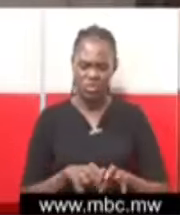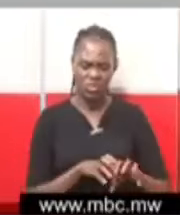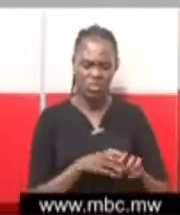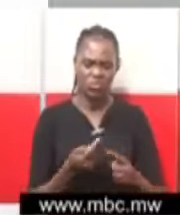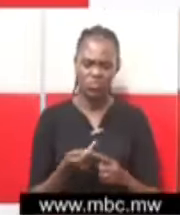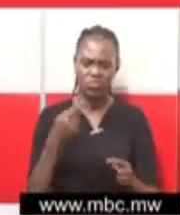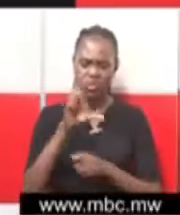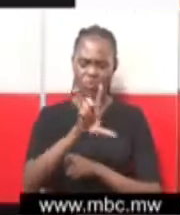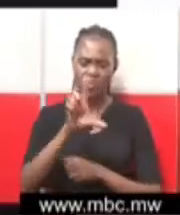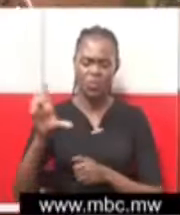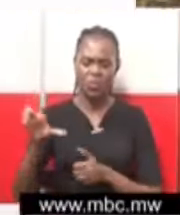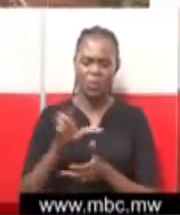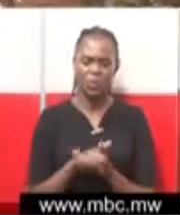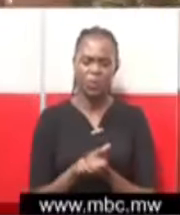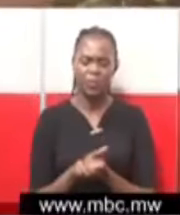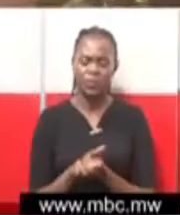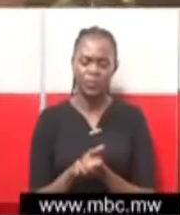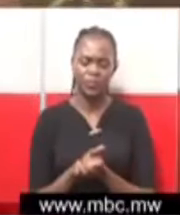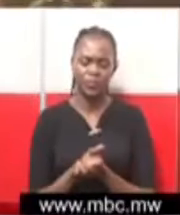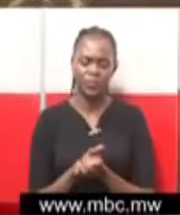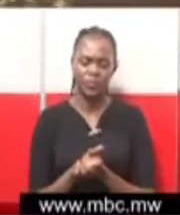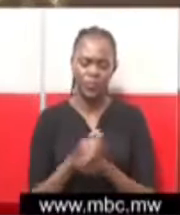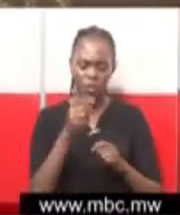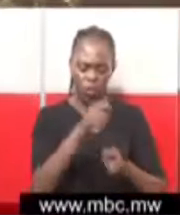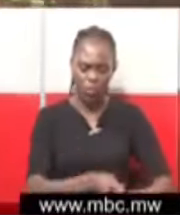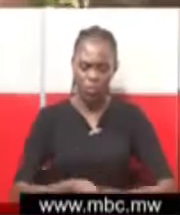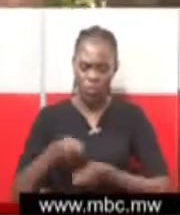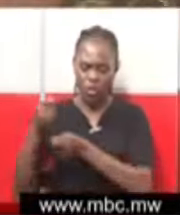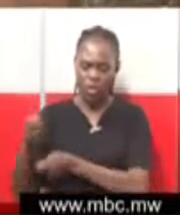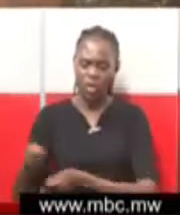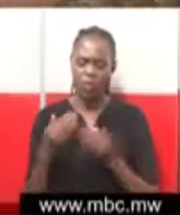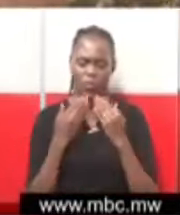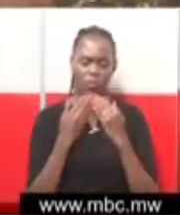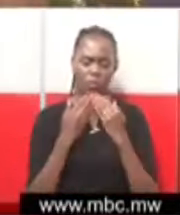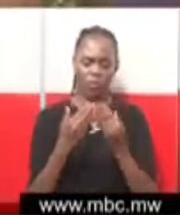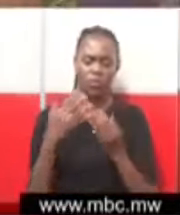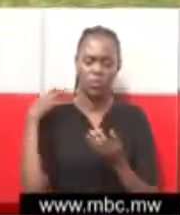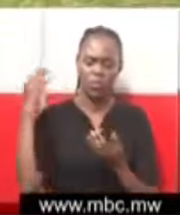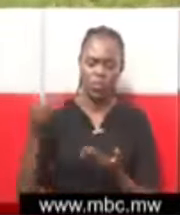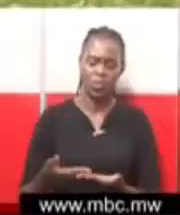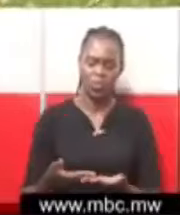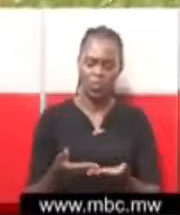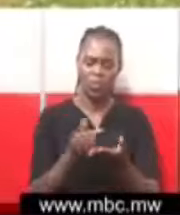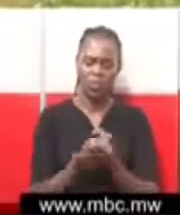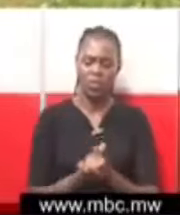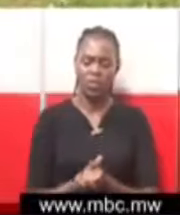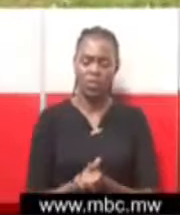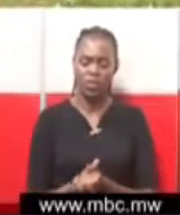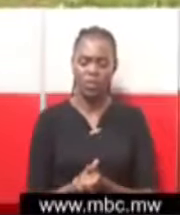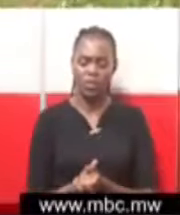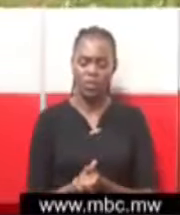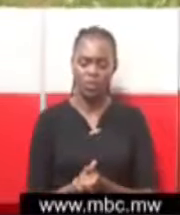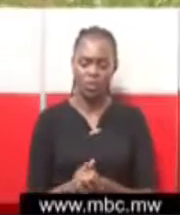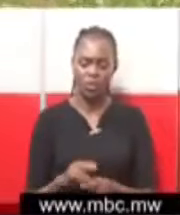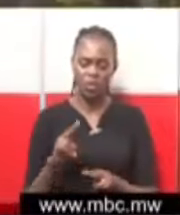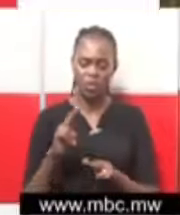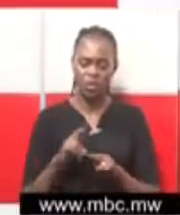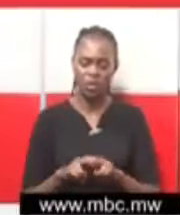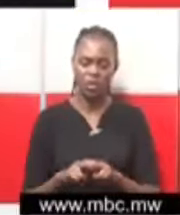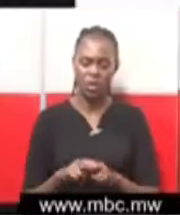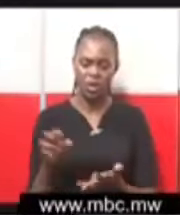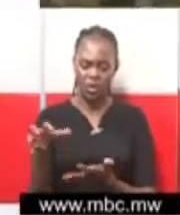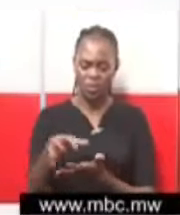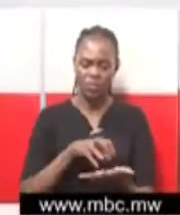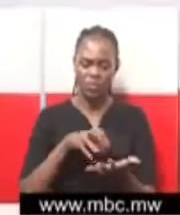road in Lilongwe. Farms a project commended for providing finances to rural farmers and enabling access to reliable